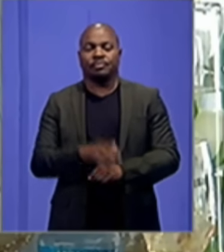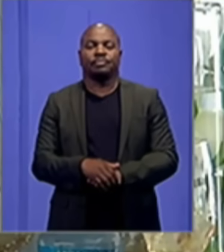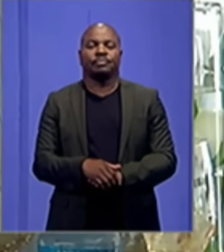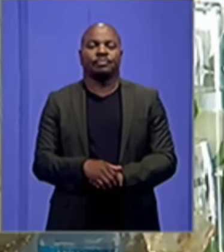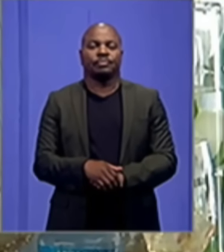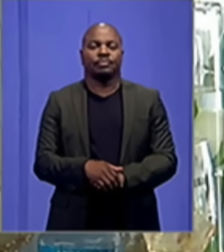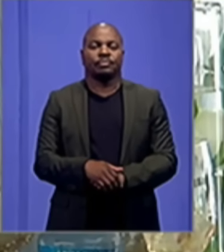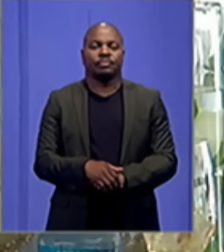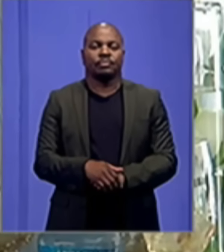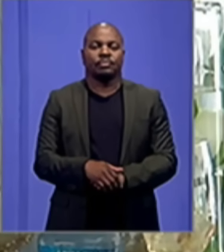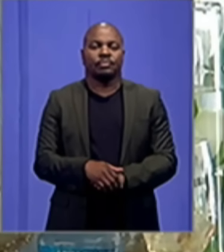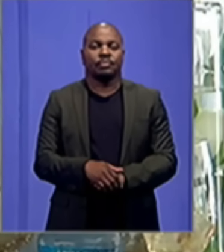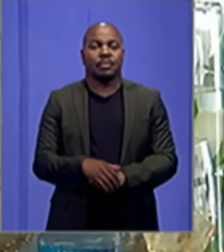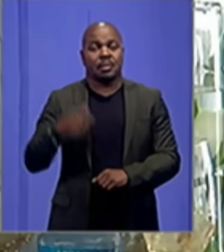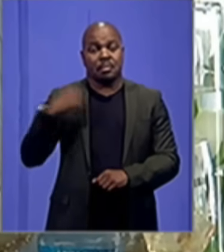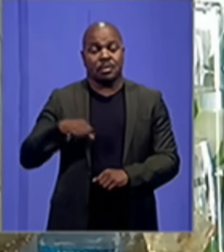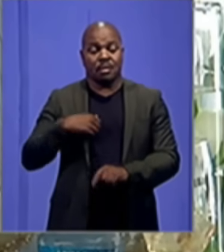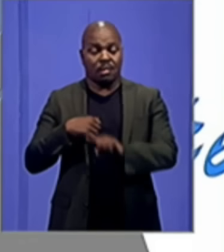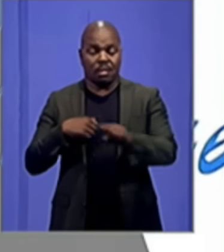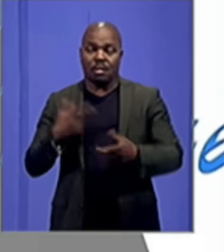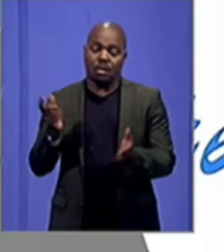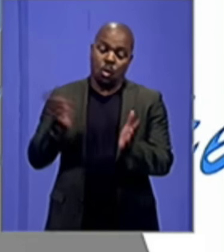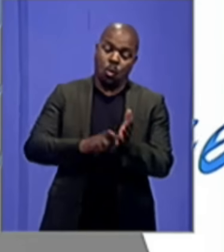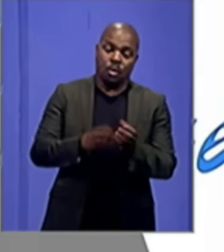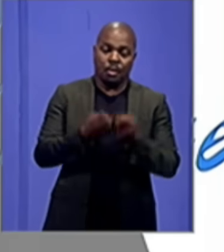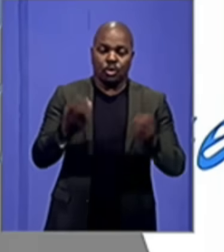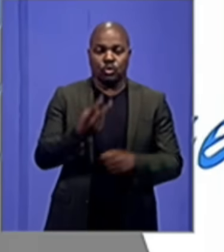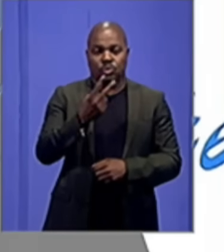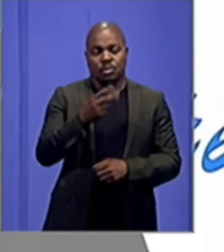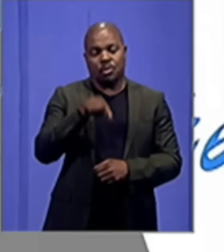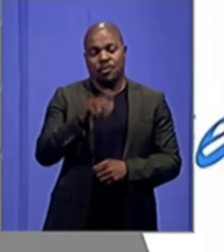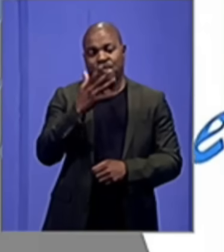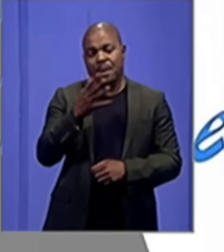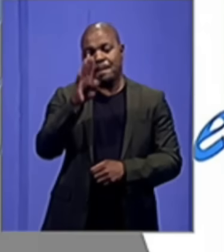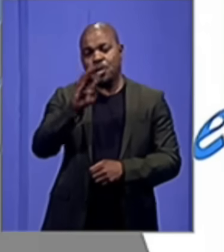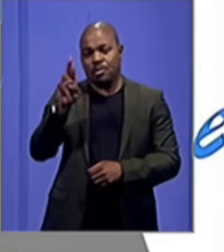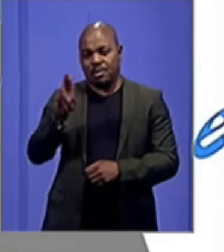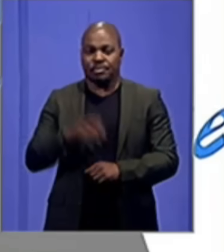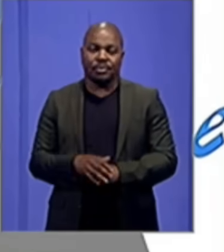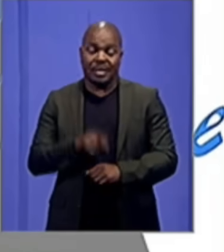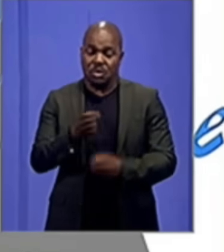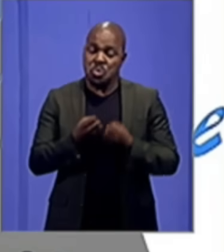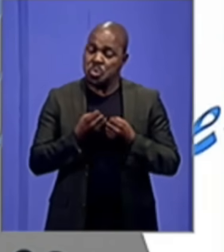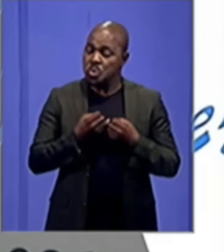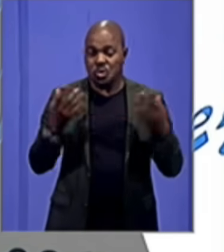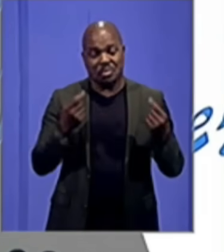kopane. The municipalities are owing us about 2.5 billion rand. It's a lot of